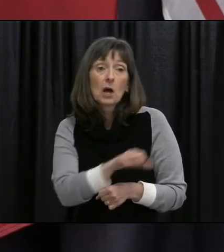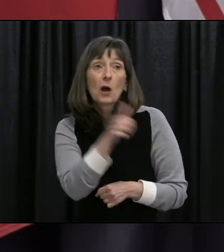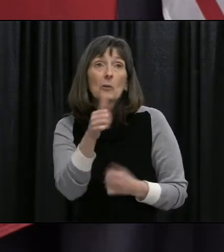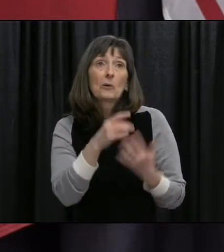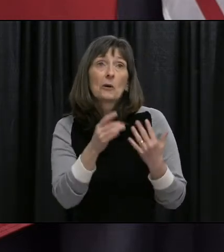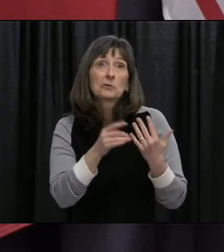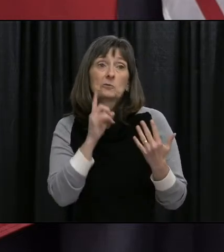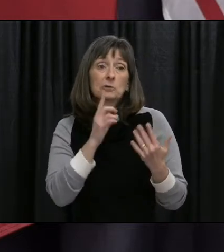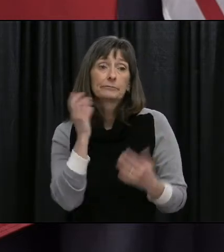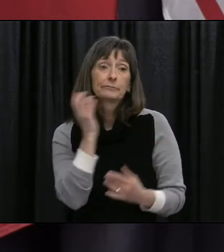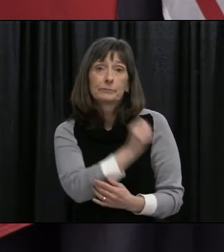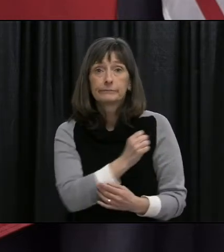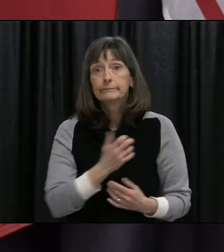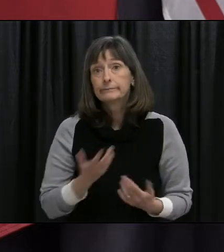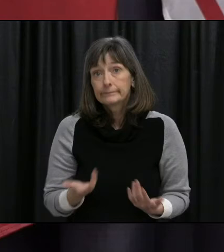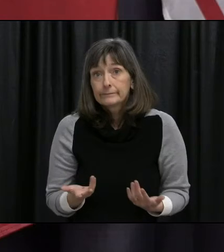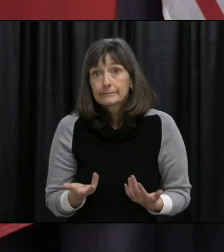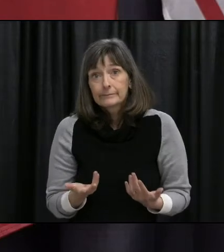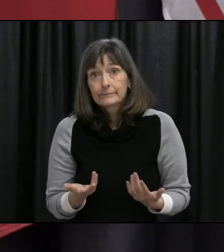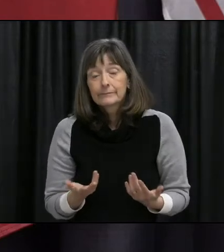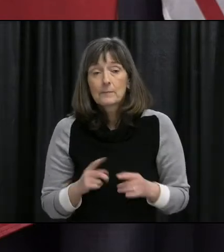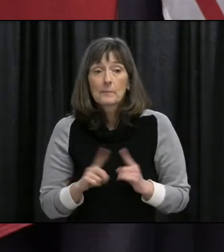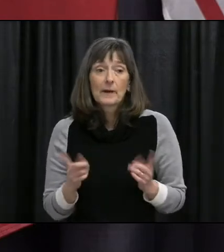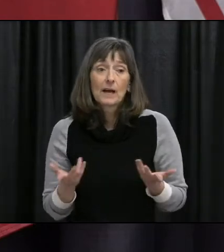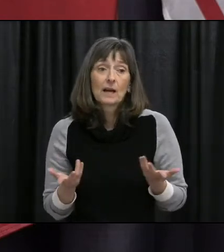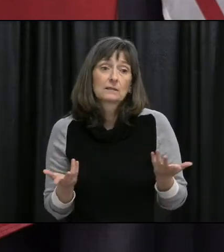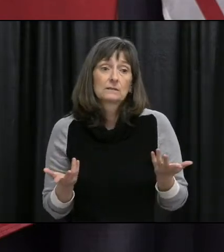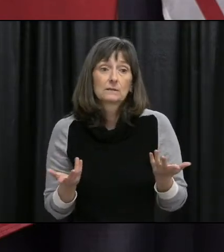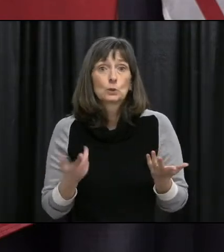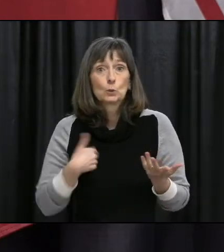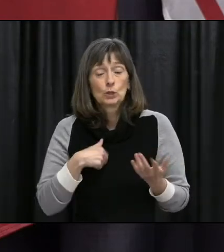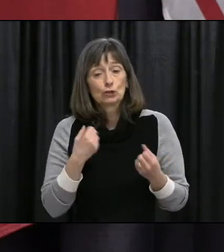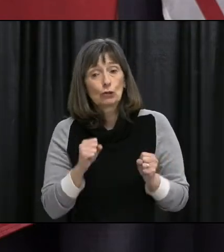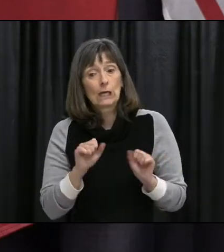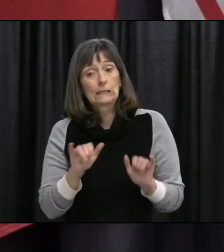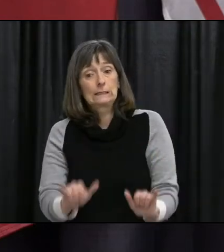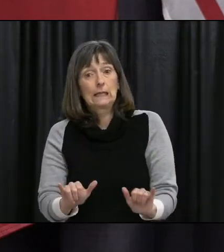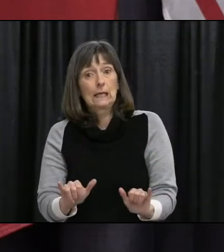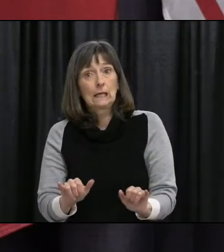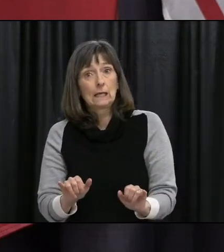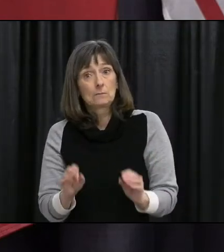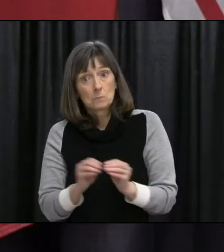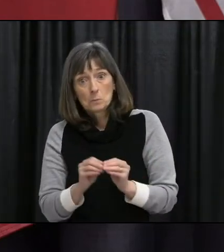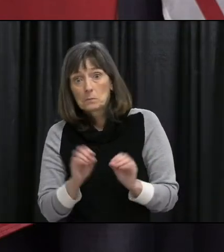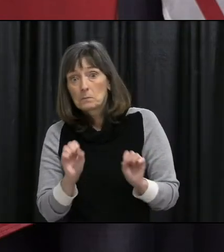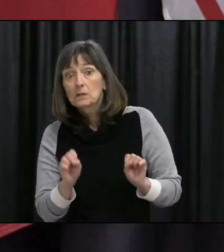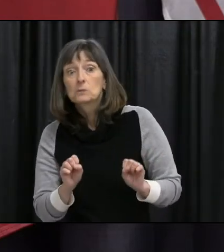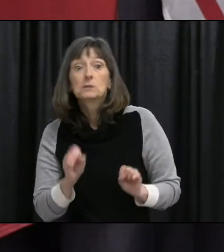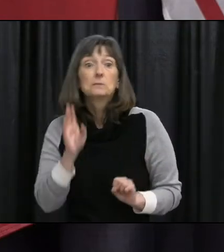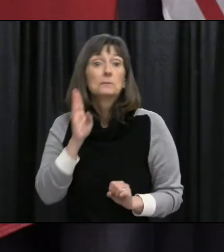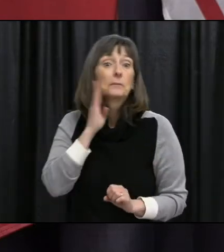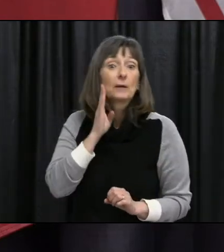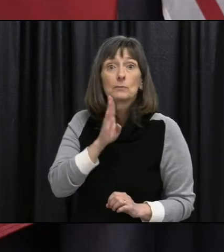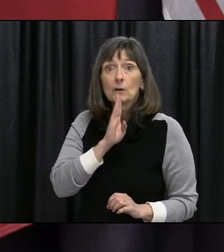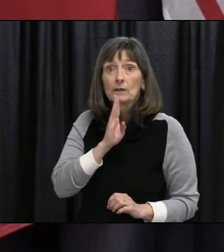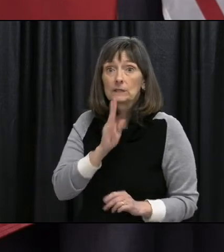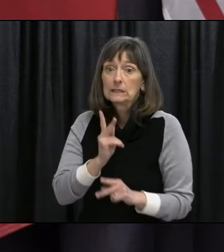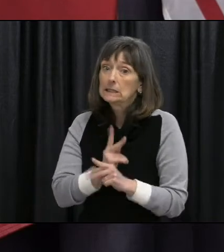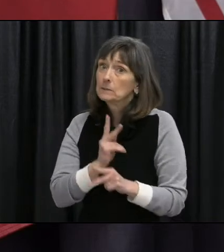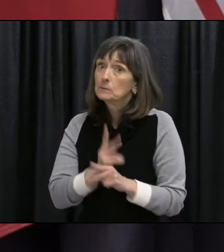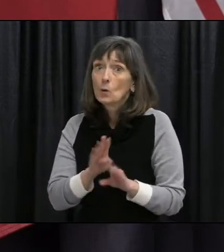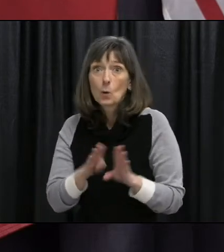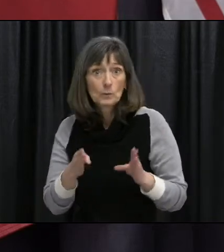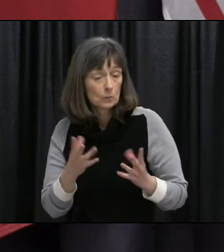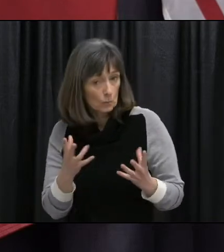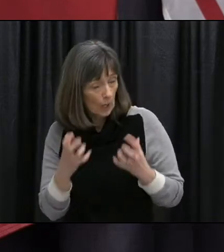job is, what we want to do as a province is keep as many of those B&Bs, those accommodations, in place as we get